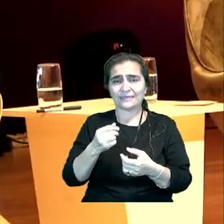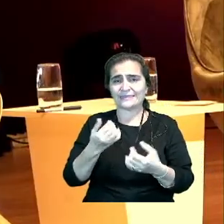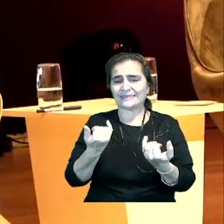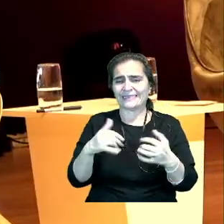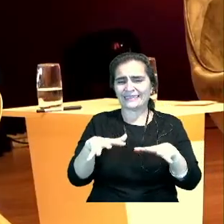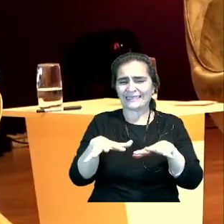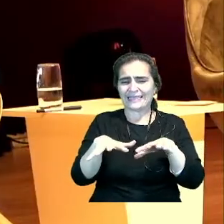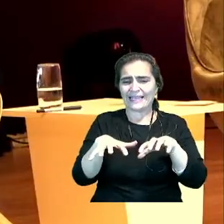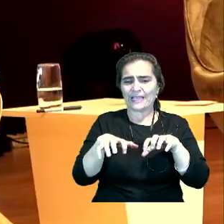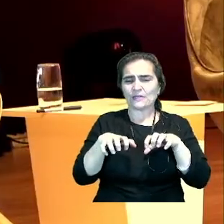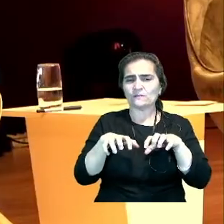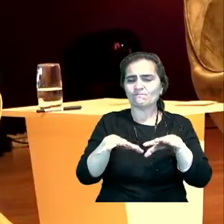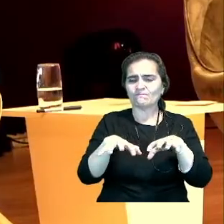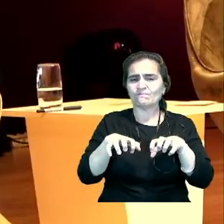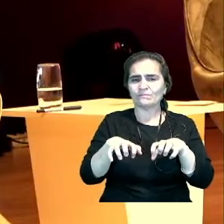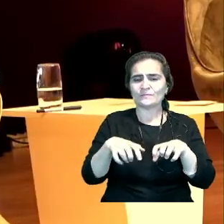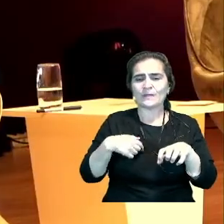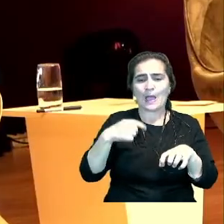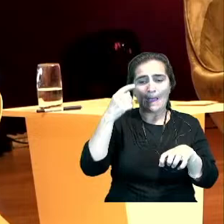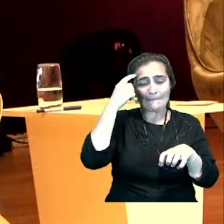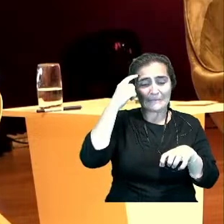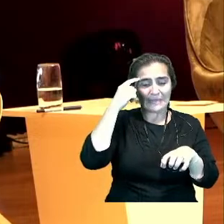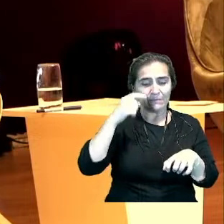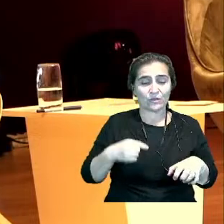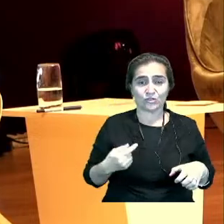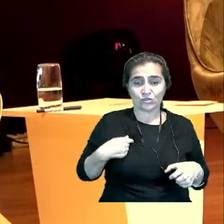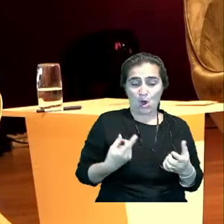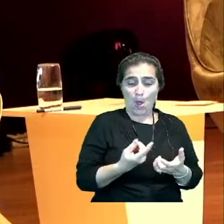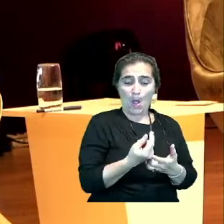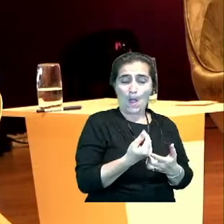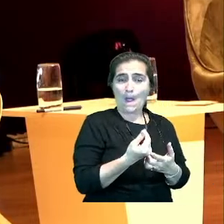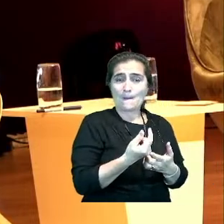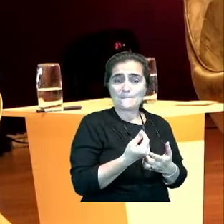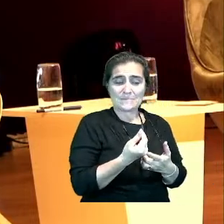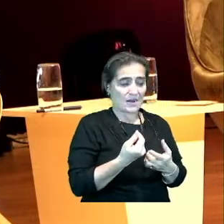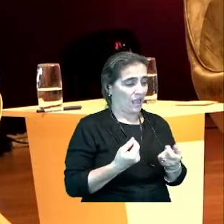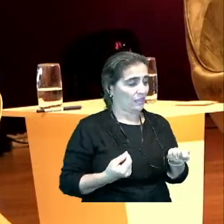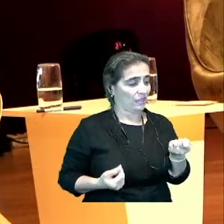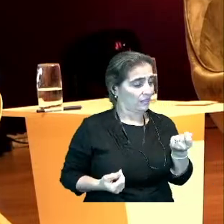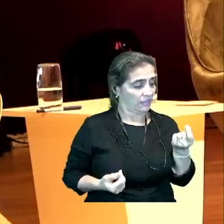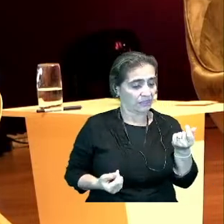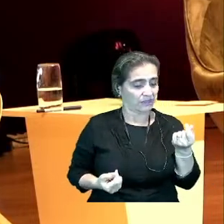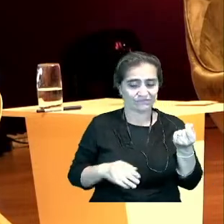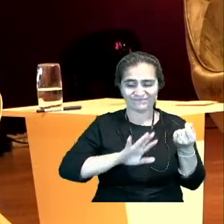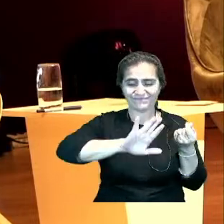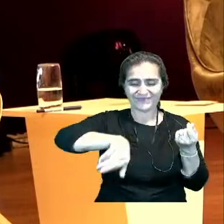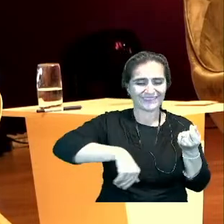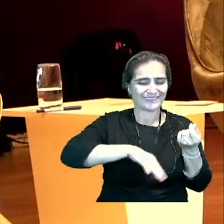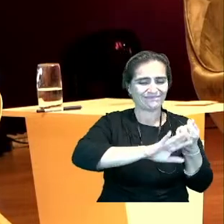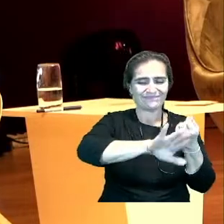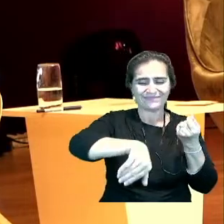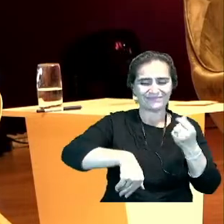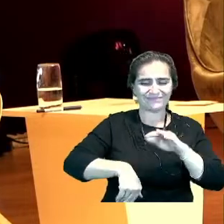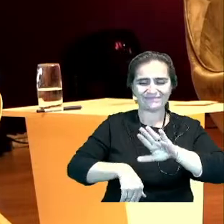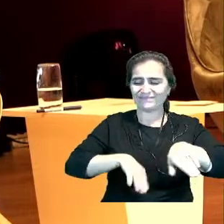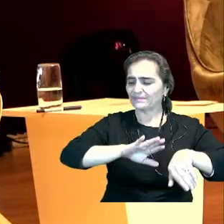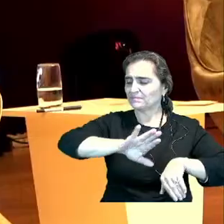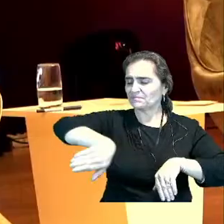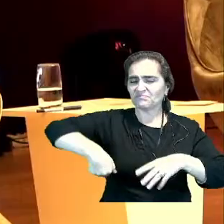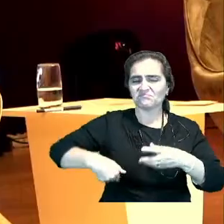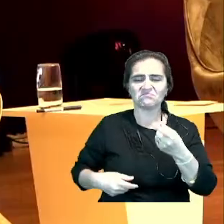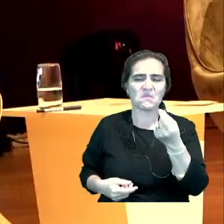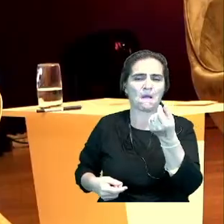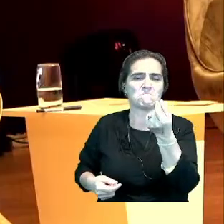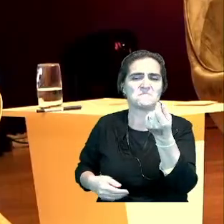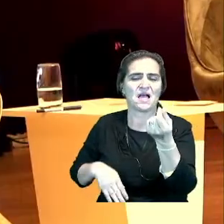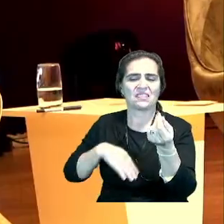have found the way of going over others with money, stepping on